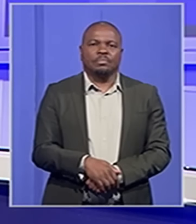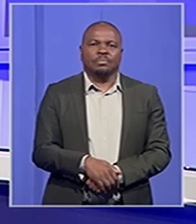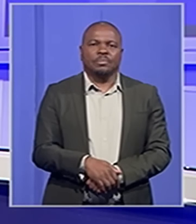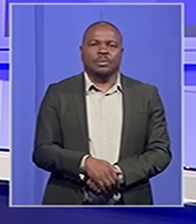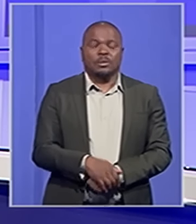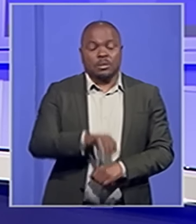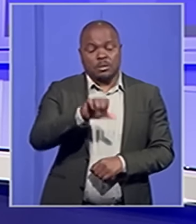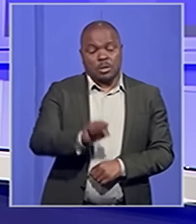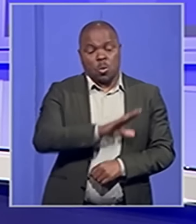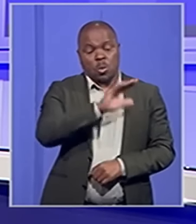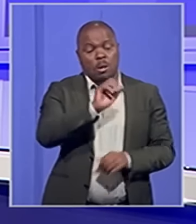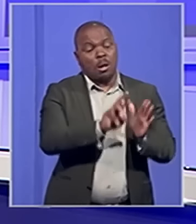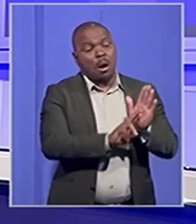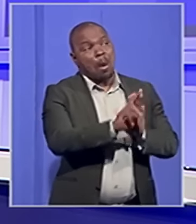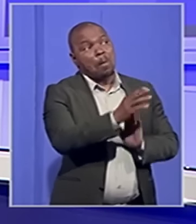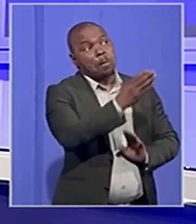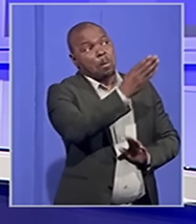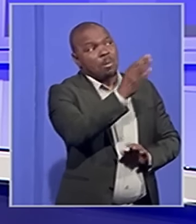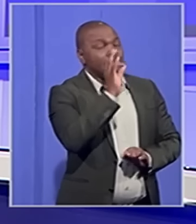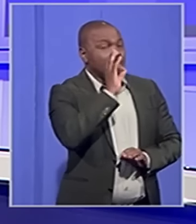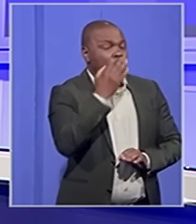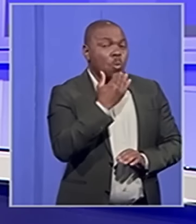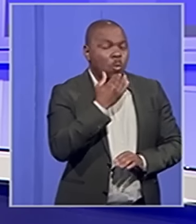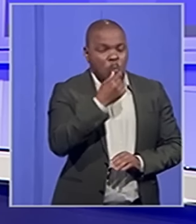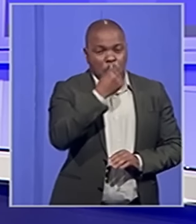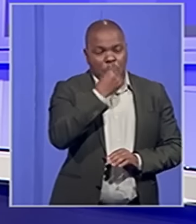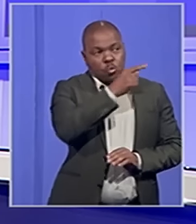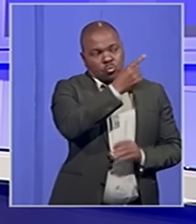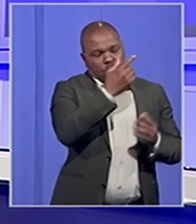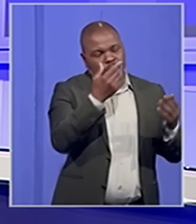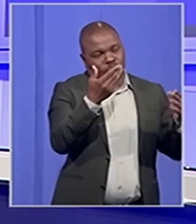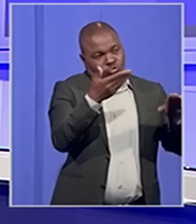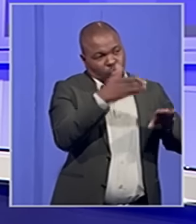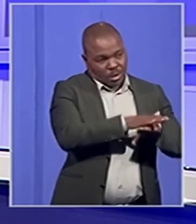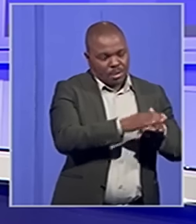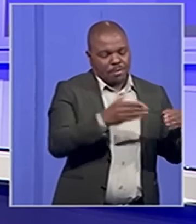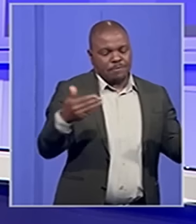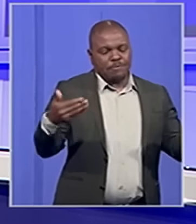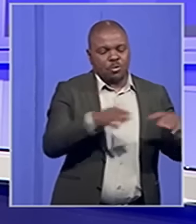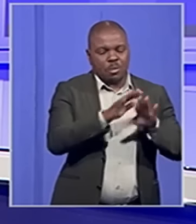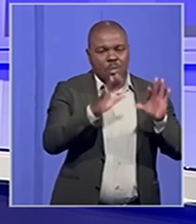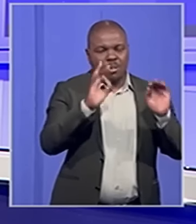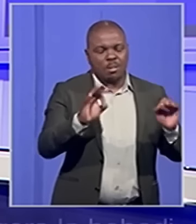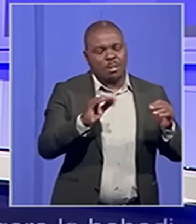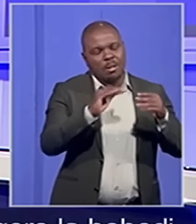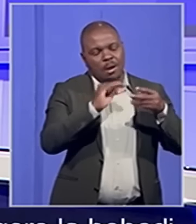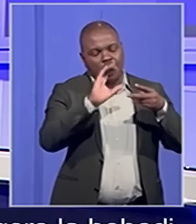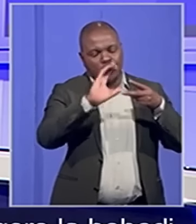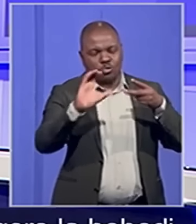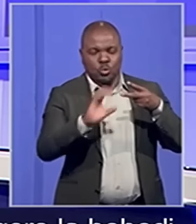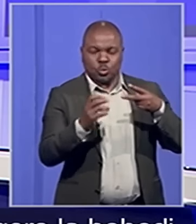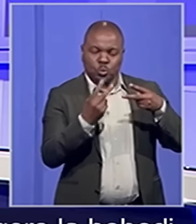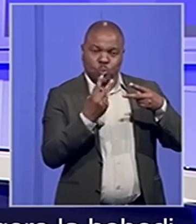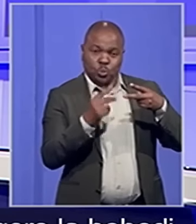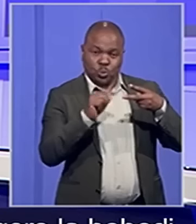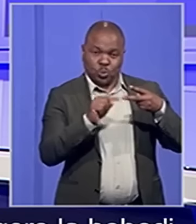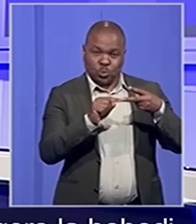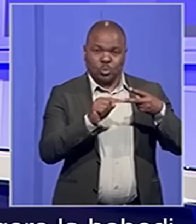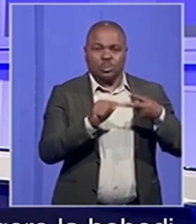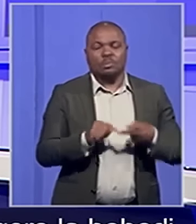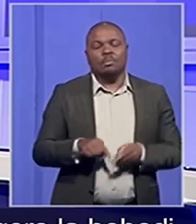Motseta wa Afrika Borwa ka France Nathi Mthethwa o tla bolokwa ka poloko ya semmušo ya legoro la bobedi. Tsebišo ye e dirilwe ke tonakgolo